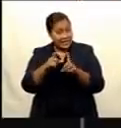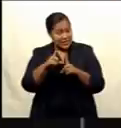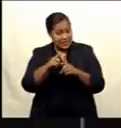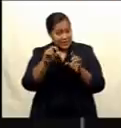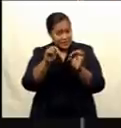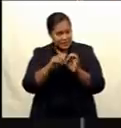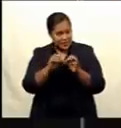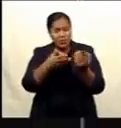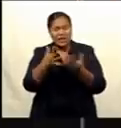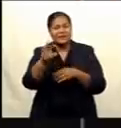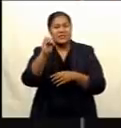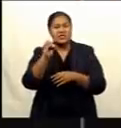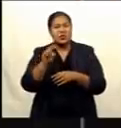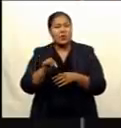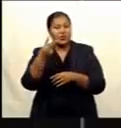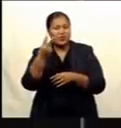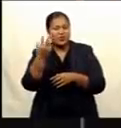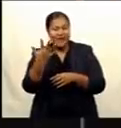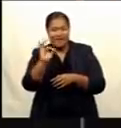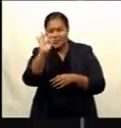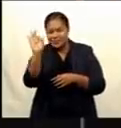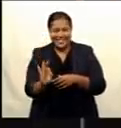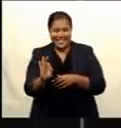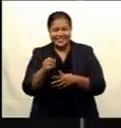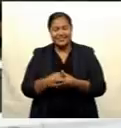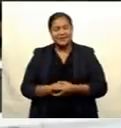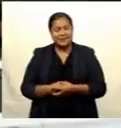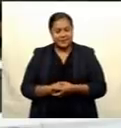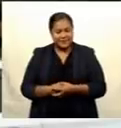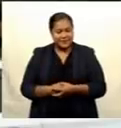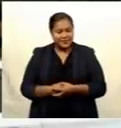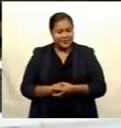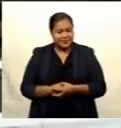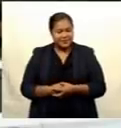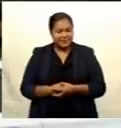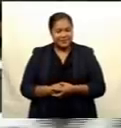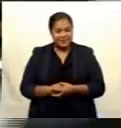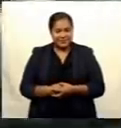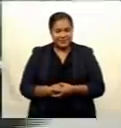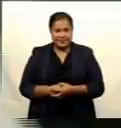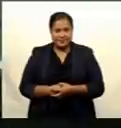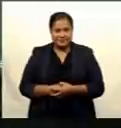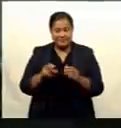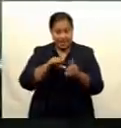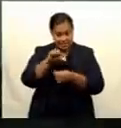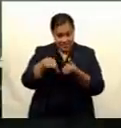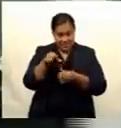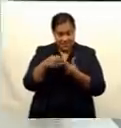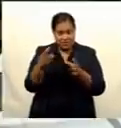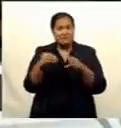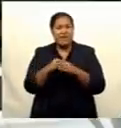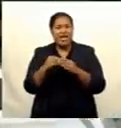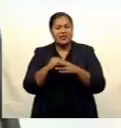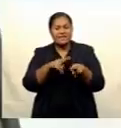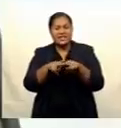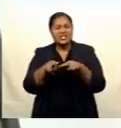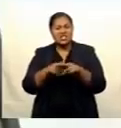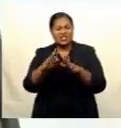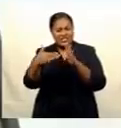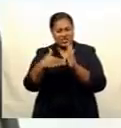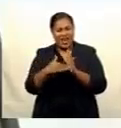of 0.25%. Koroi Tandulala reports. The Association of Banks of Fiji chair says